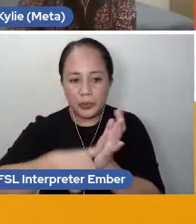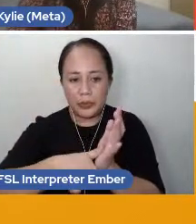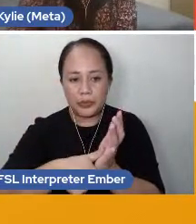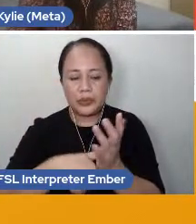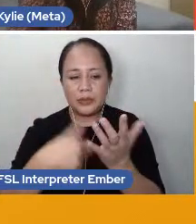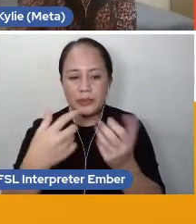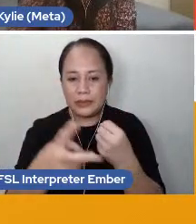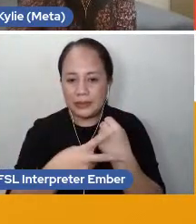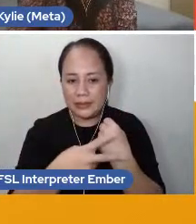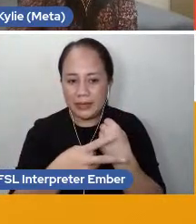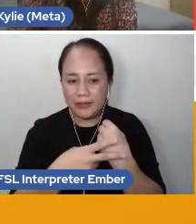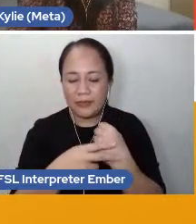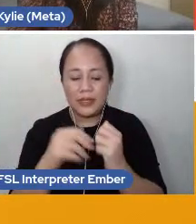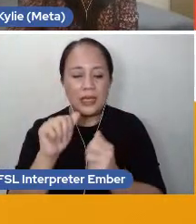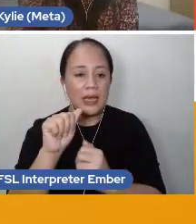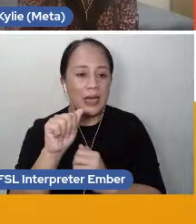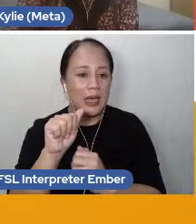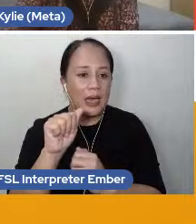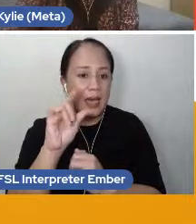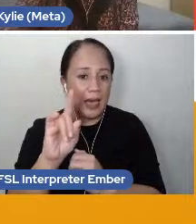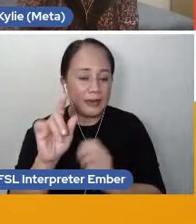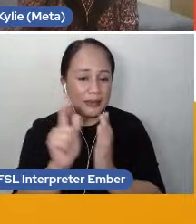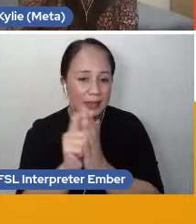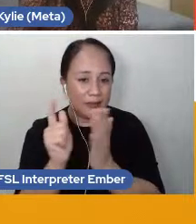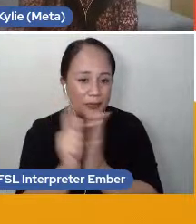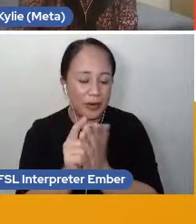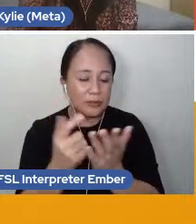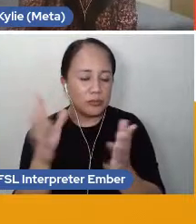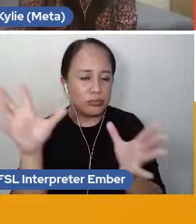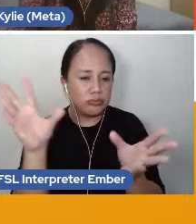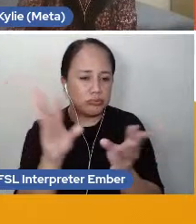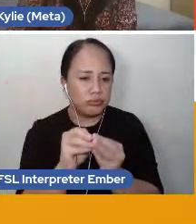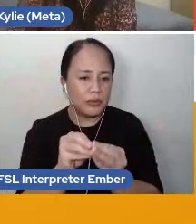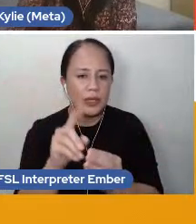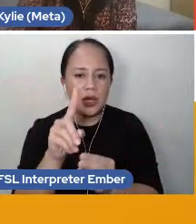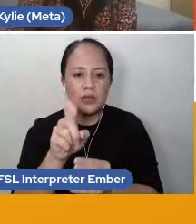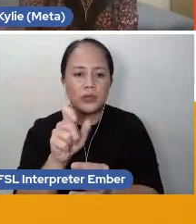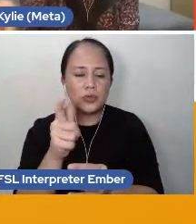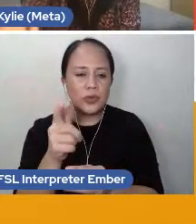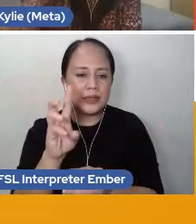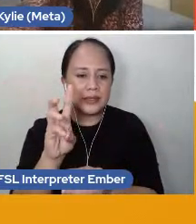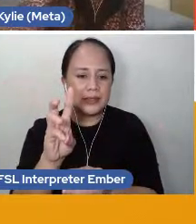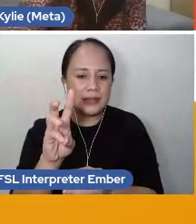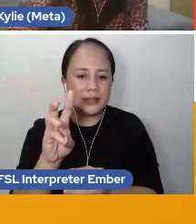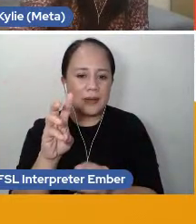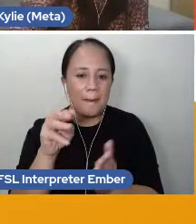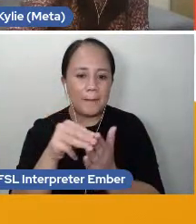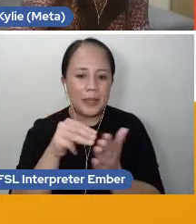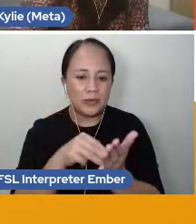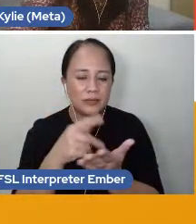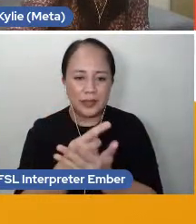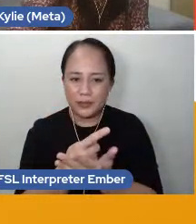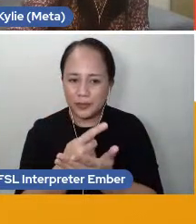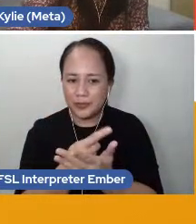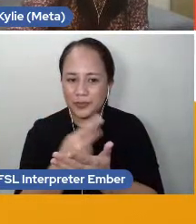archived in the ad library, and the total spend, which is 126 million pesos. If you scroll down, you'll be